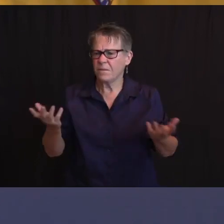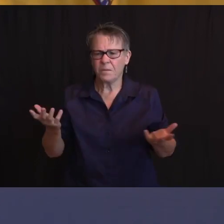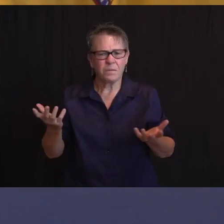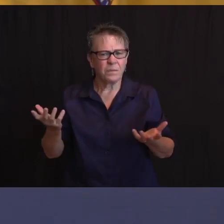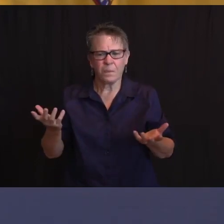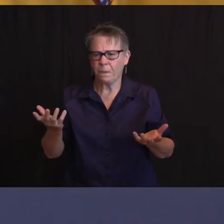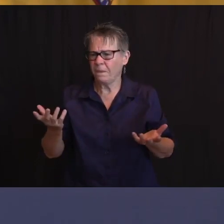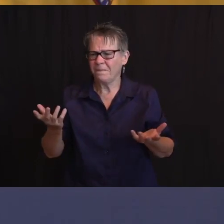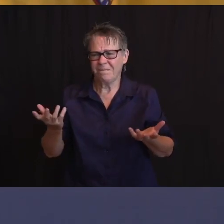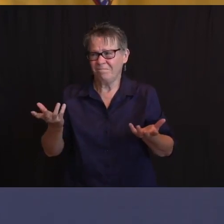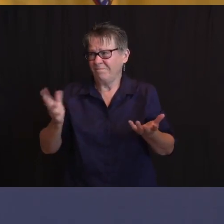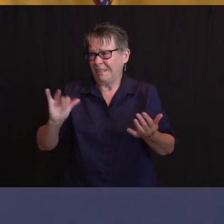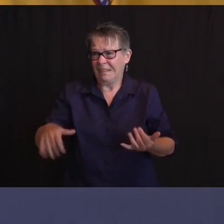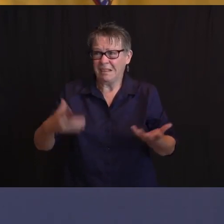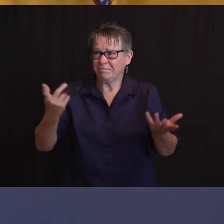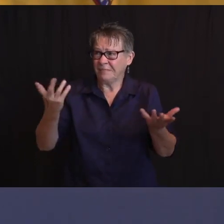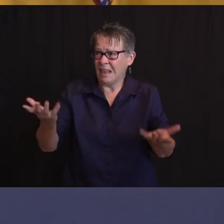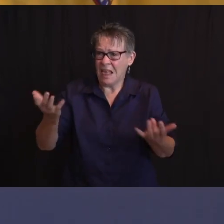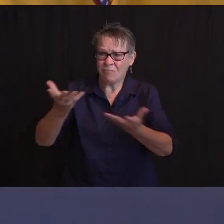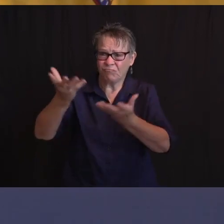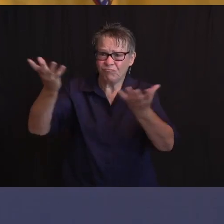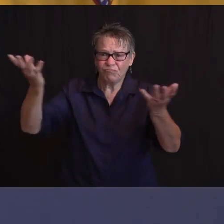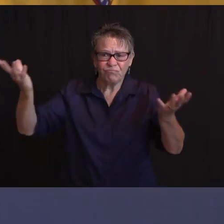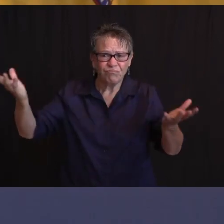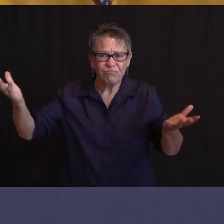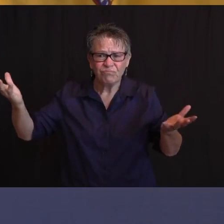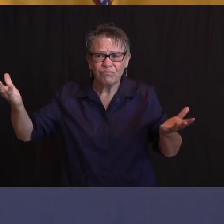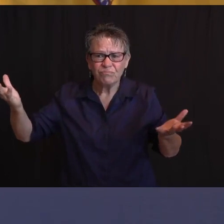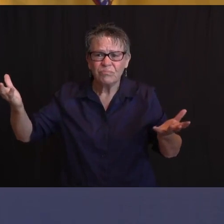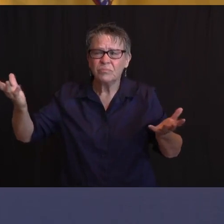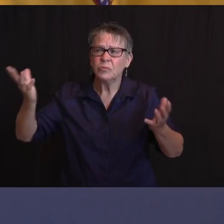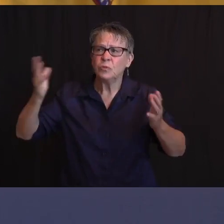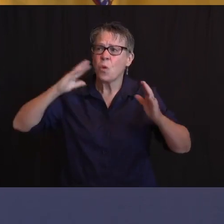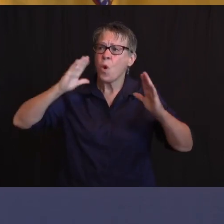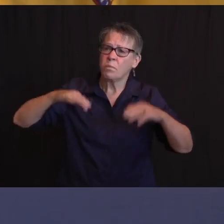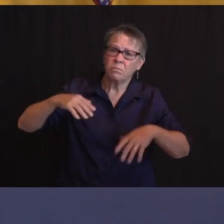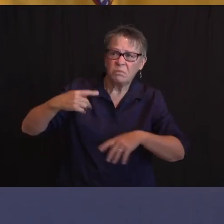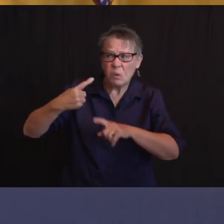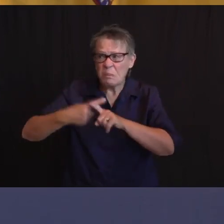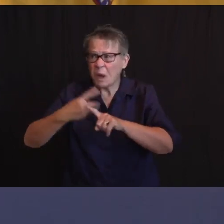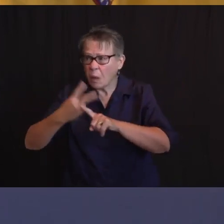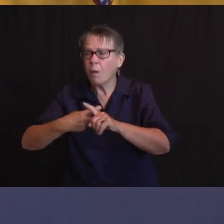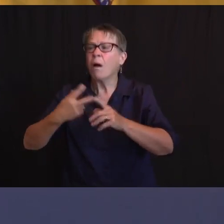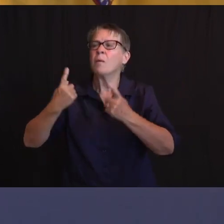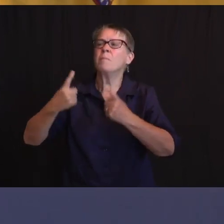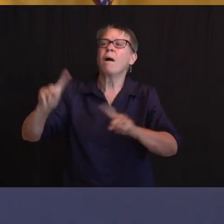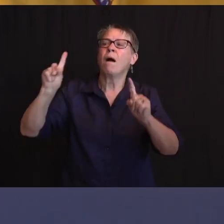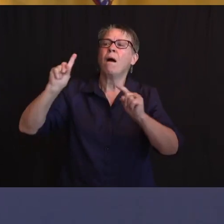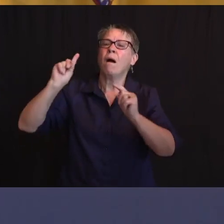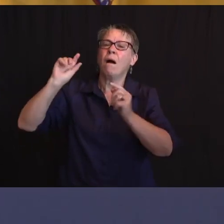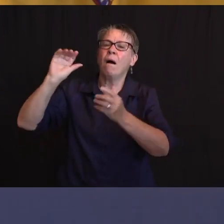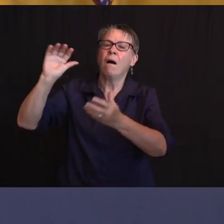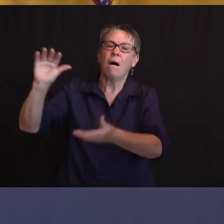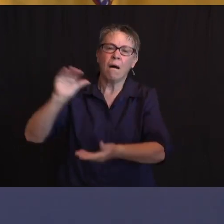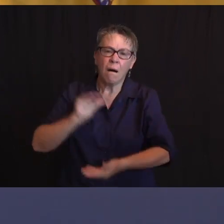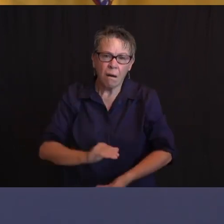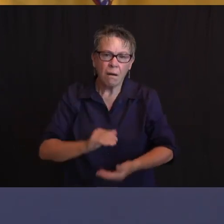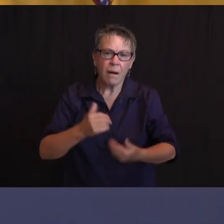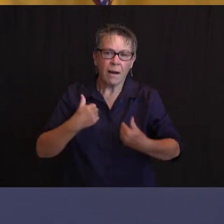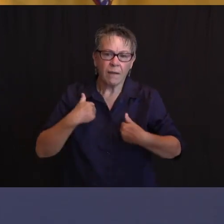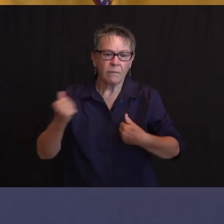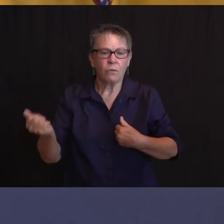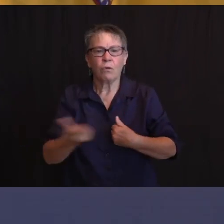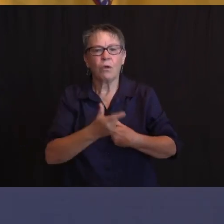believed would largely clear up in the next month to 2. So that's a big. But having said that, that's a big difference between if you're clearing